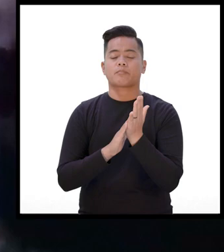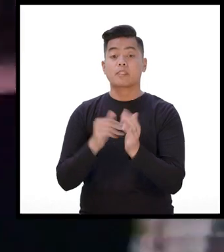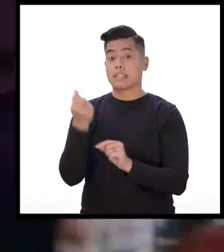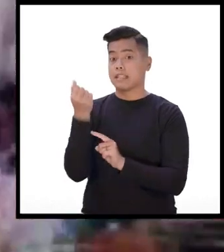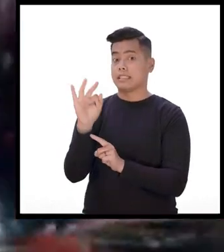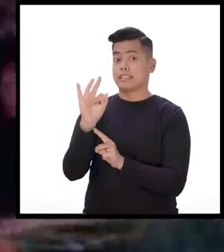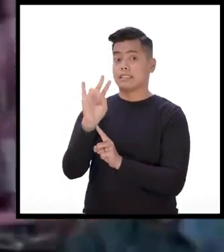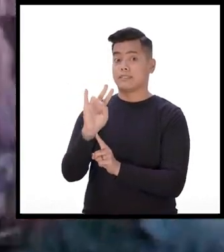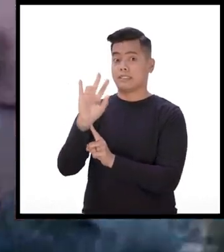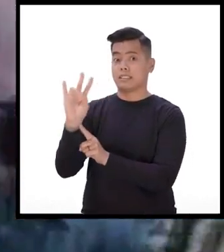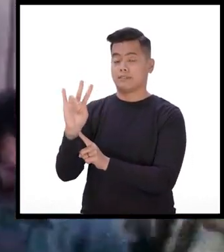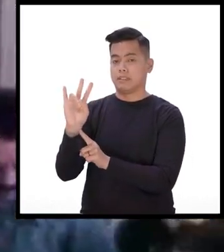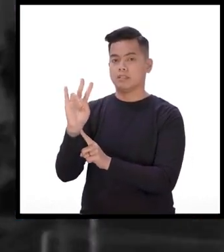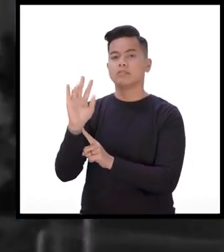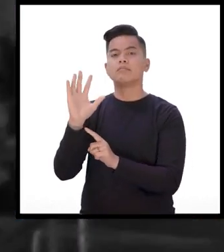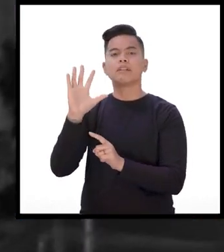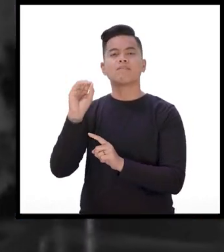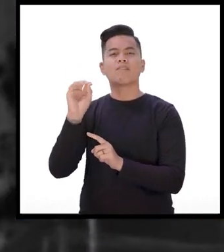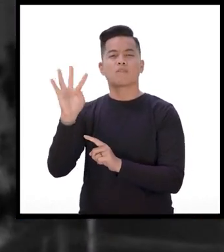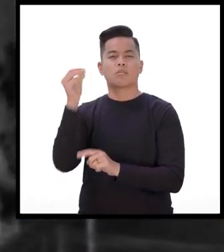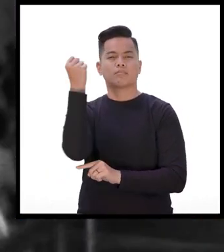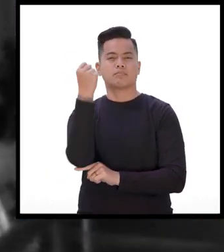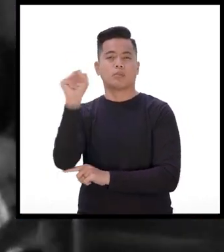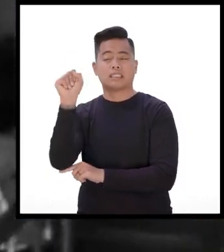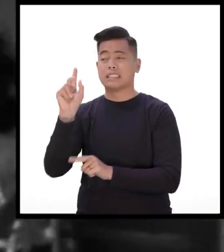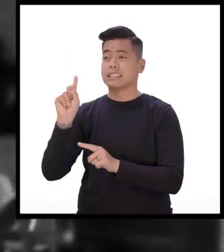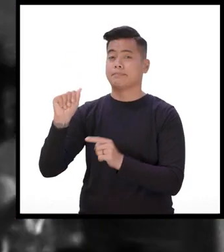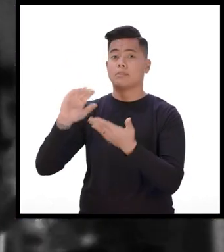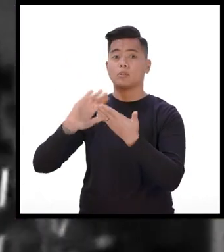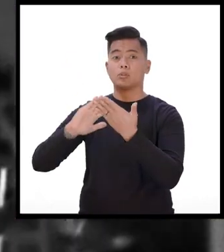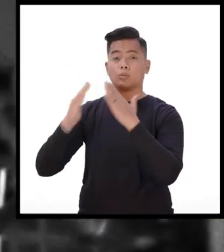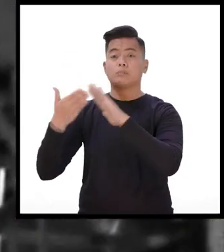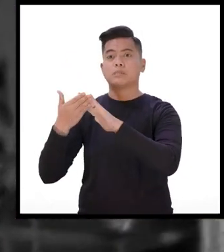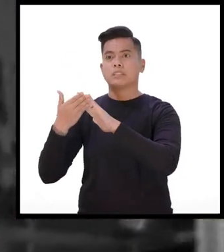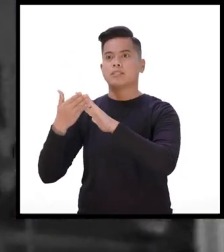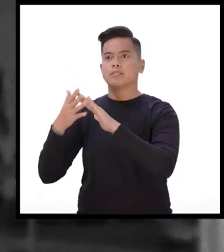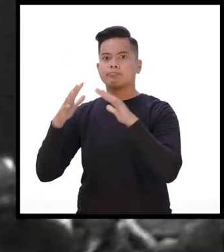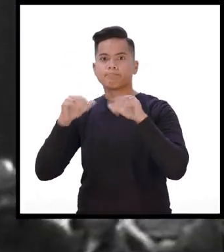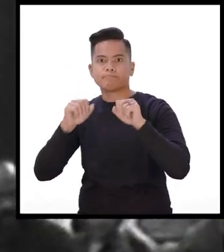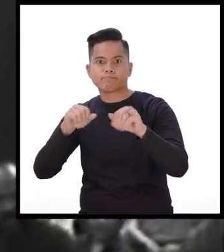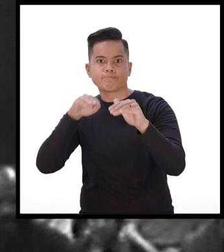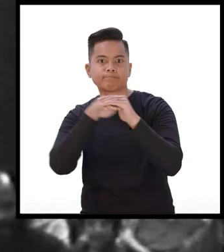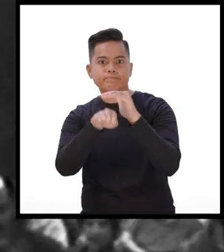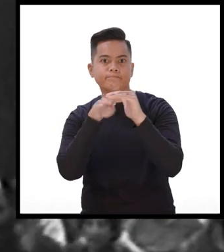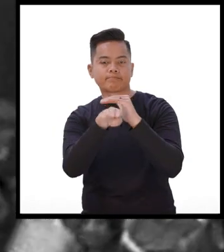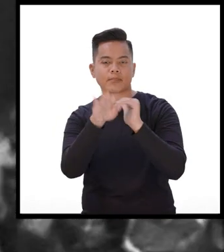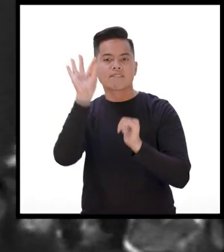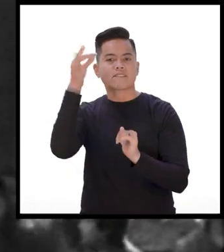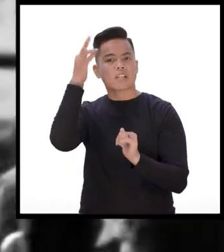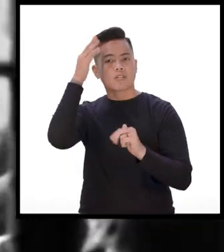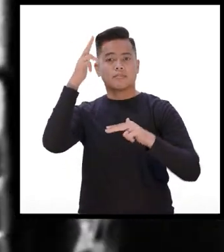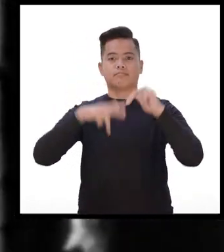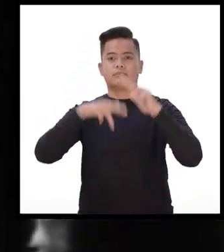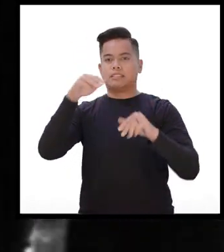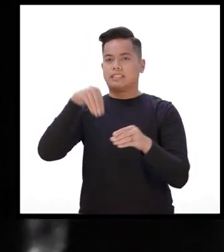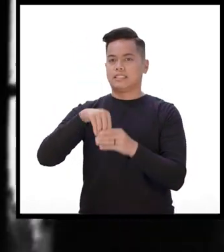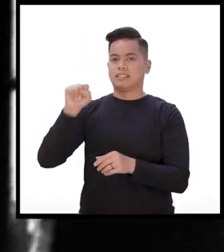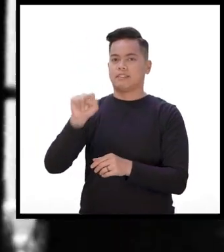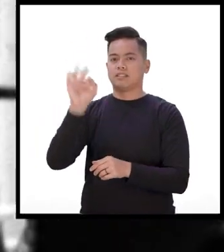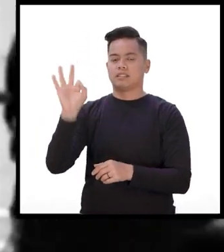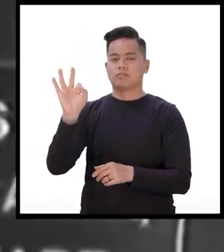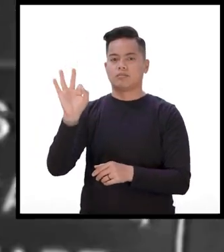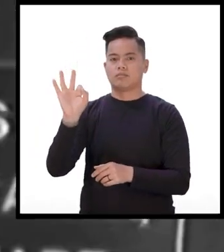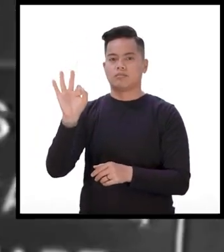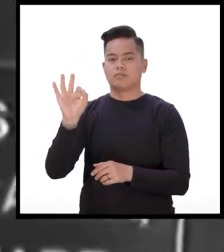footage. In 1977, the 504 protests. The disability community moved in and occupied the federal